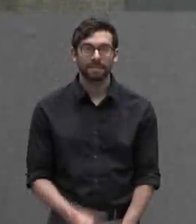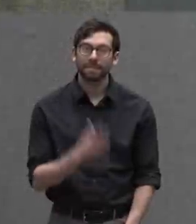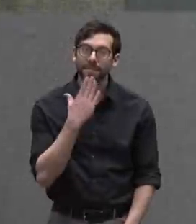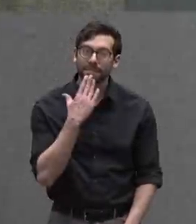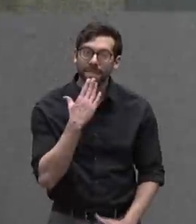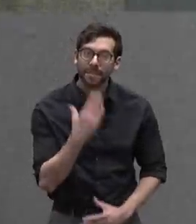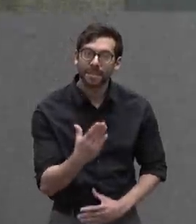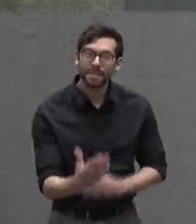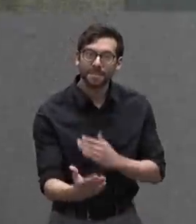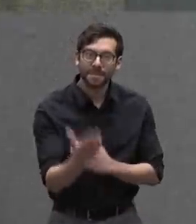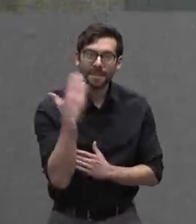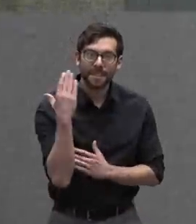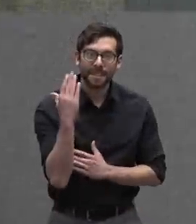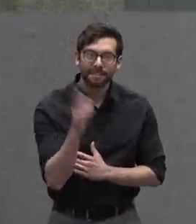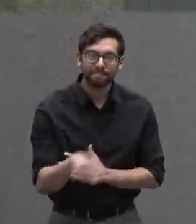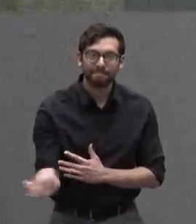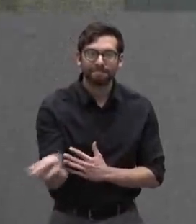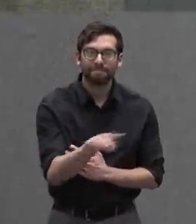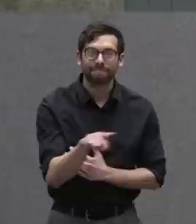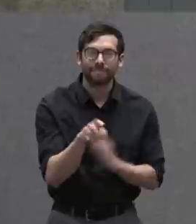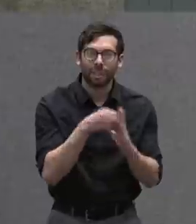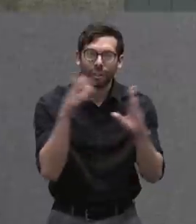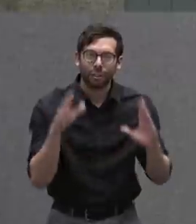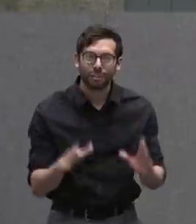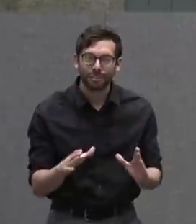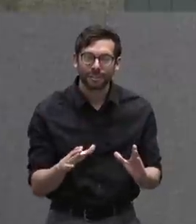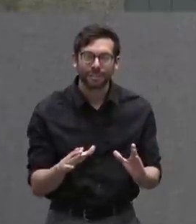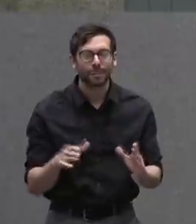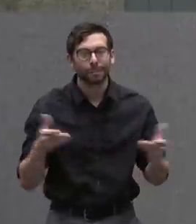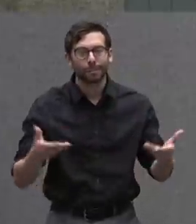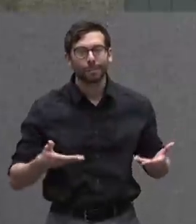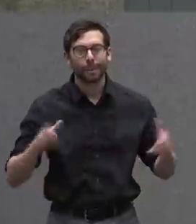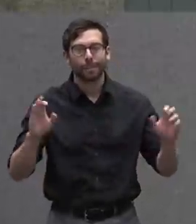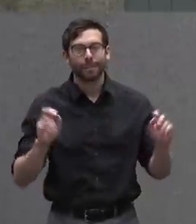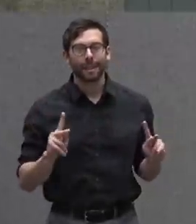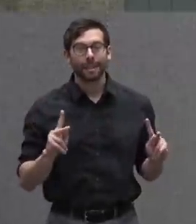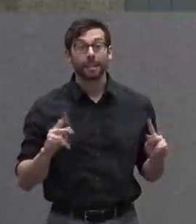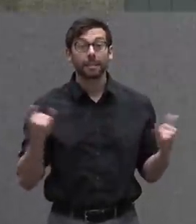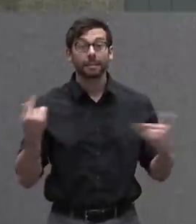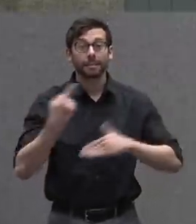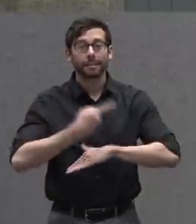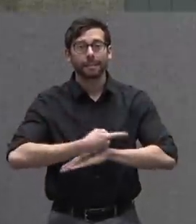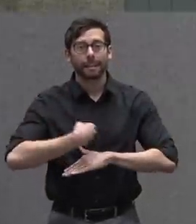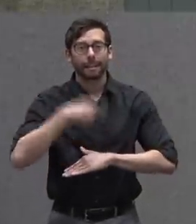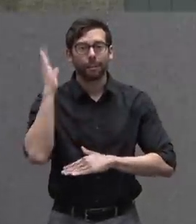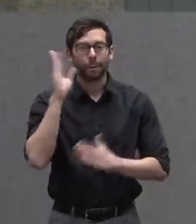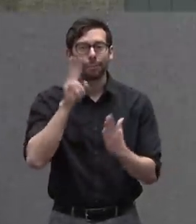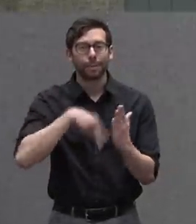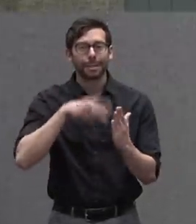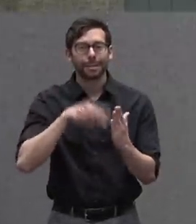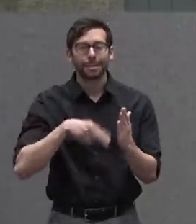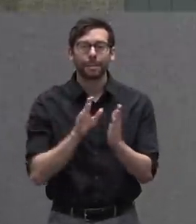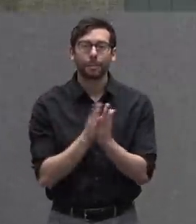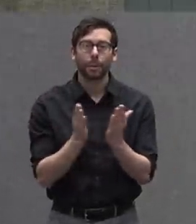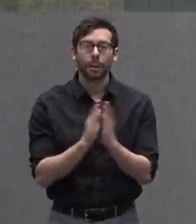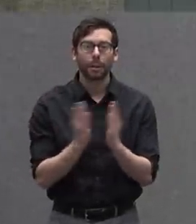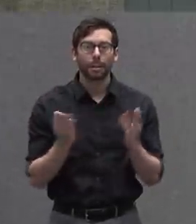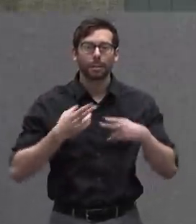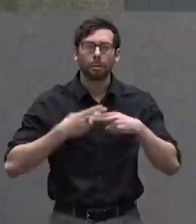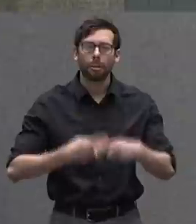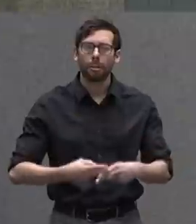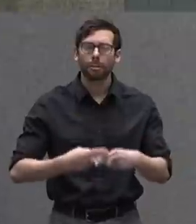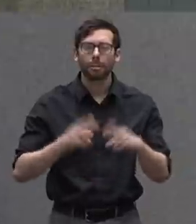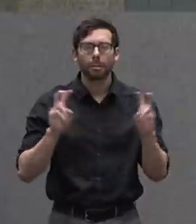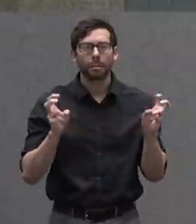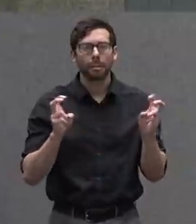Good morning, learners, and welcome back. Today I'm going to read a book to you called Journey.